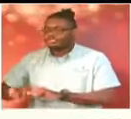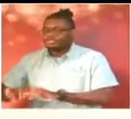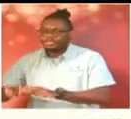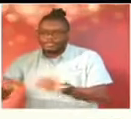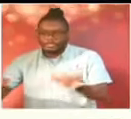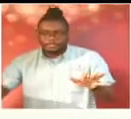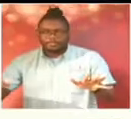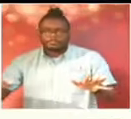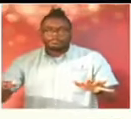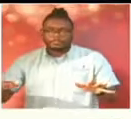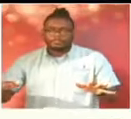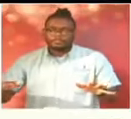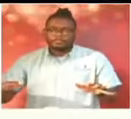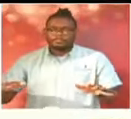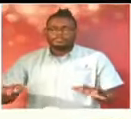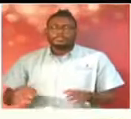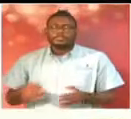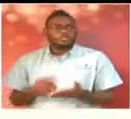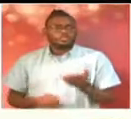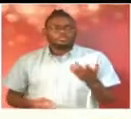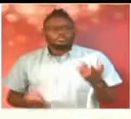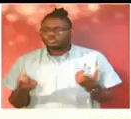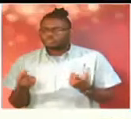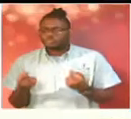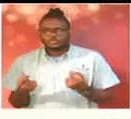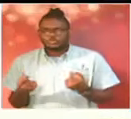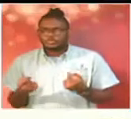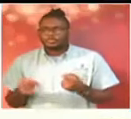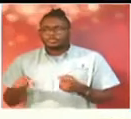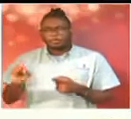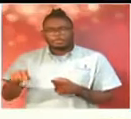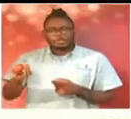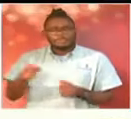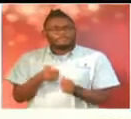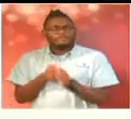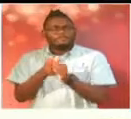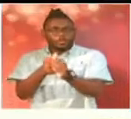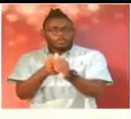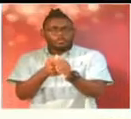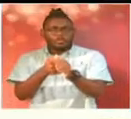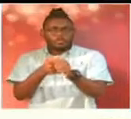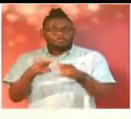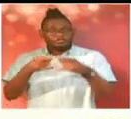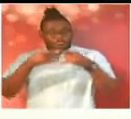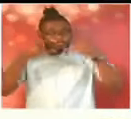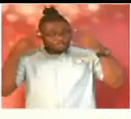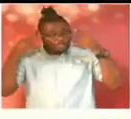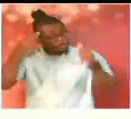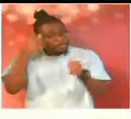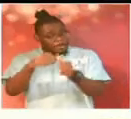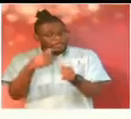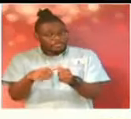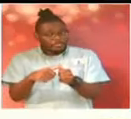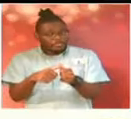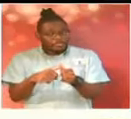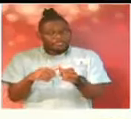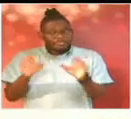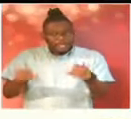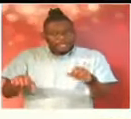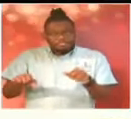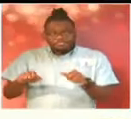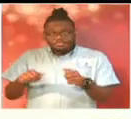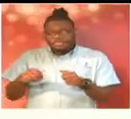carrying and spreading the virus, because it is still possible, although much less likely, it is still possible